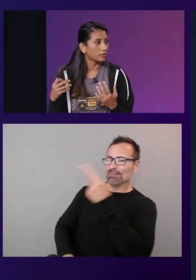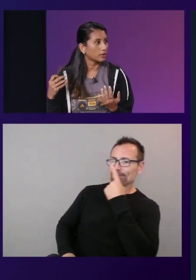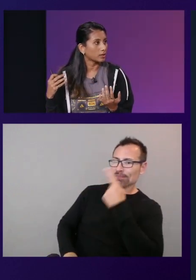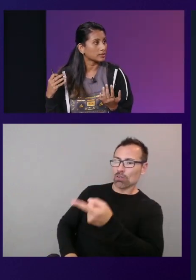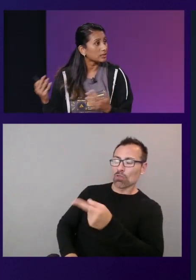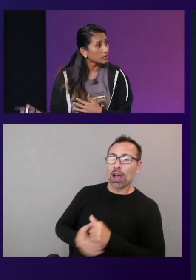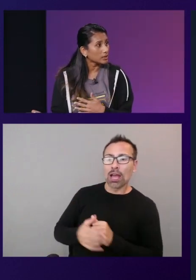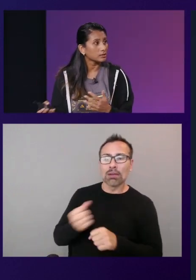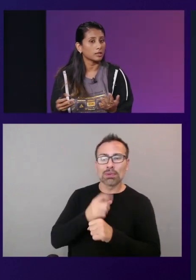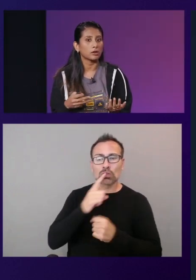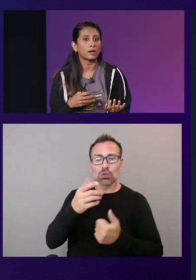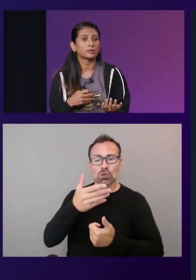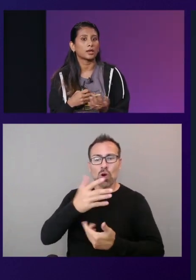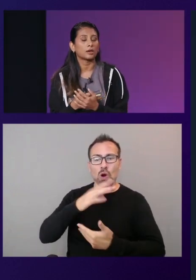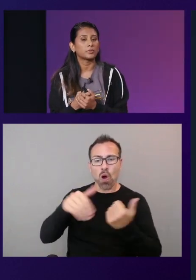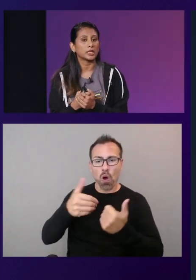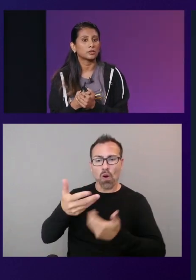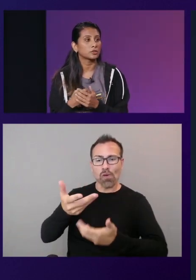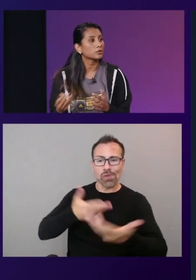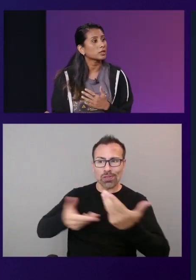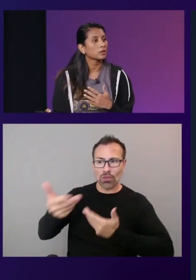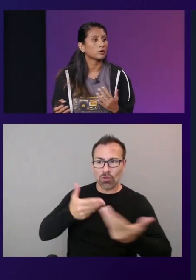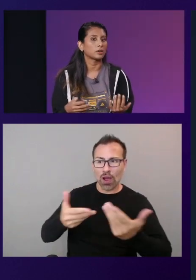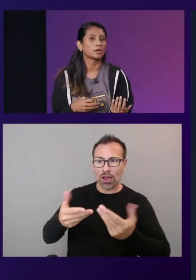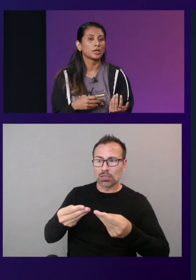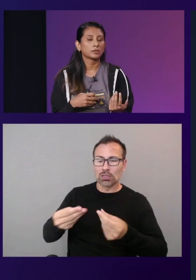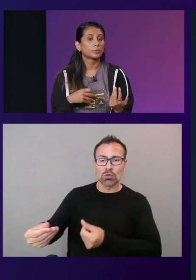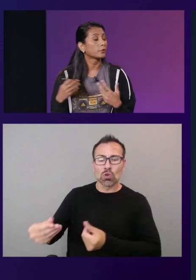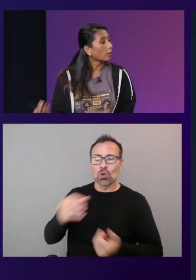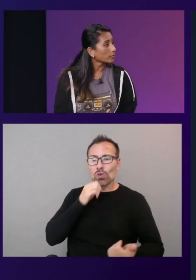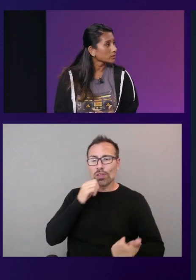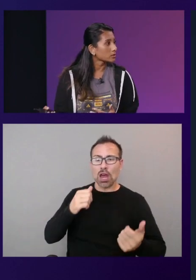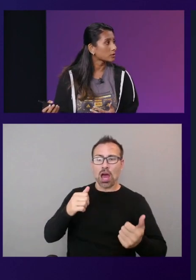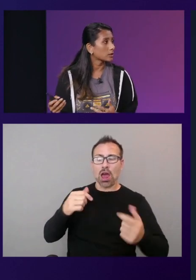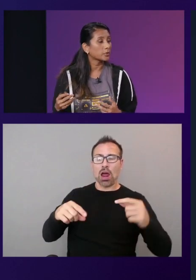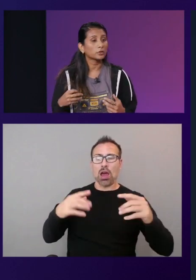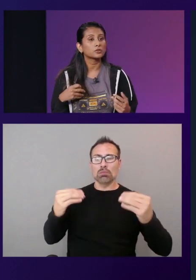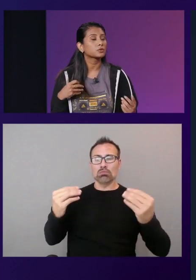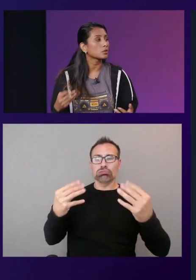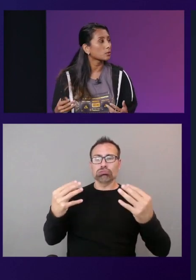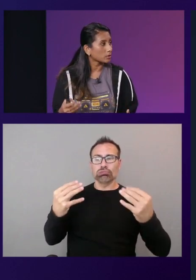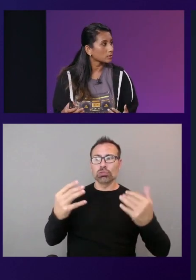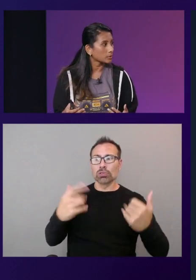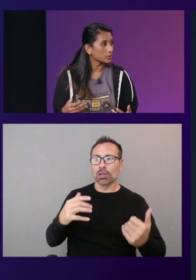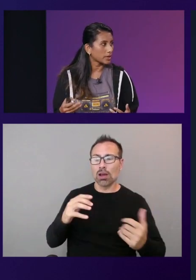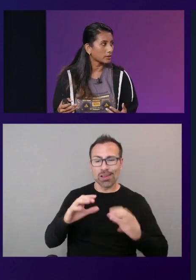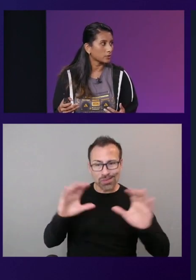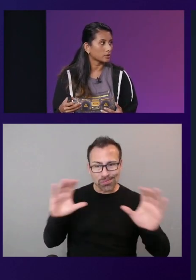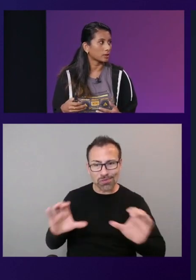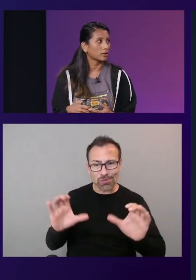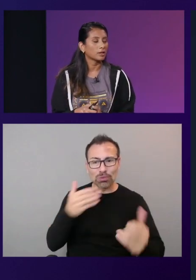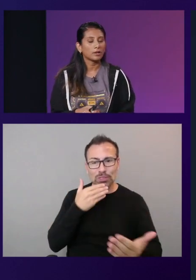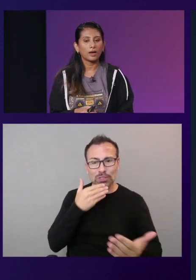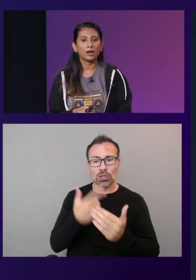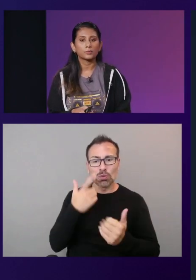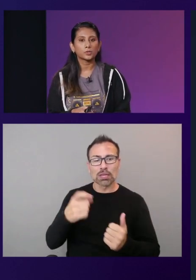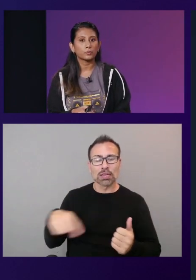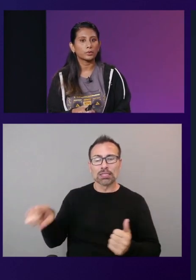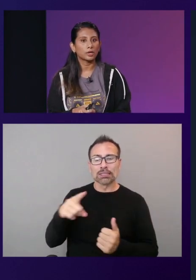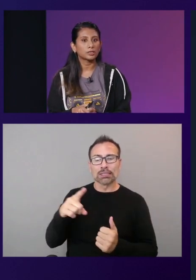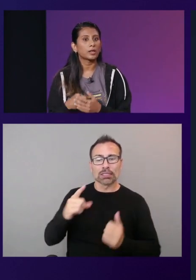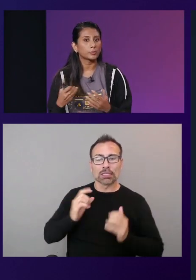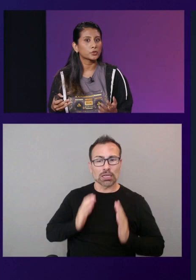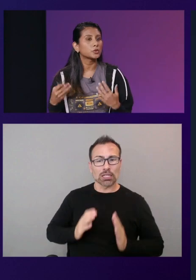are seamless and not being jittery, or the performance is good, because it's so noticeable to the end user.